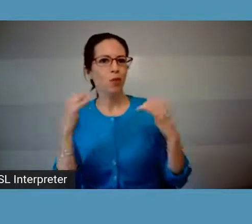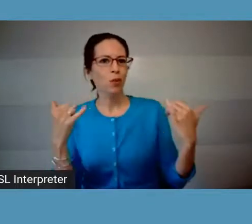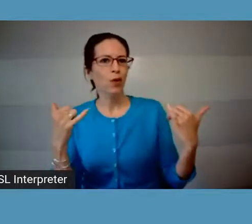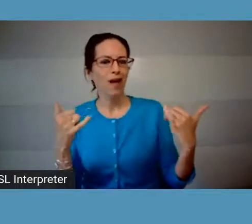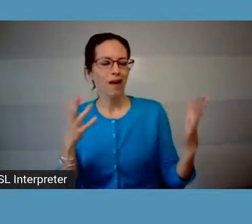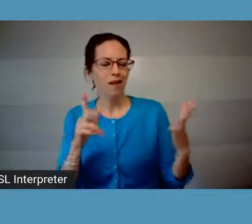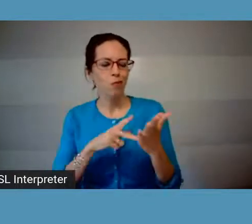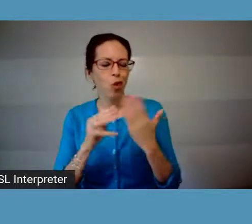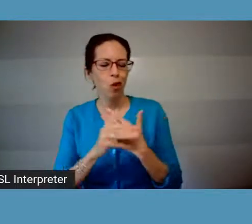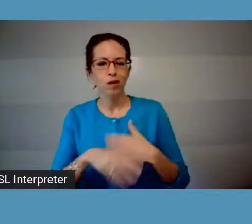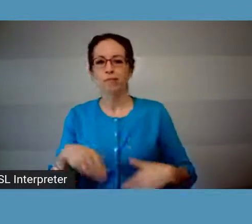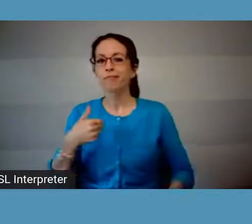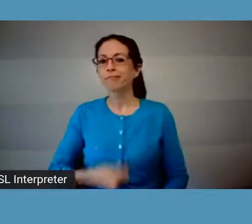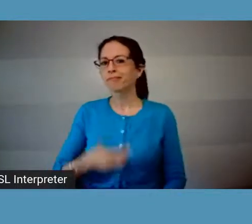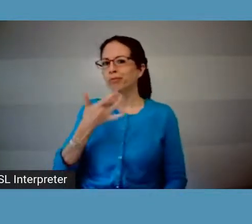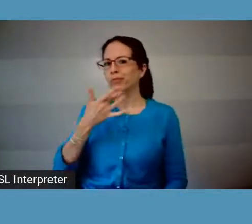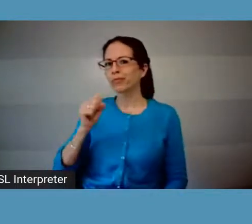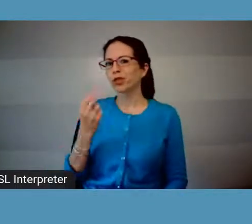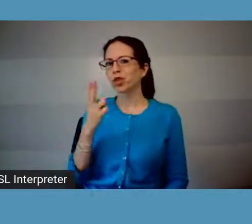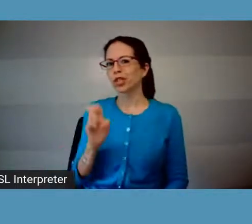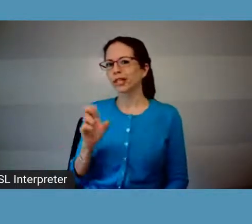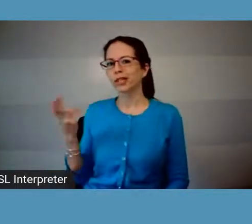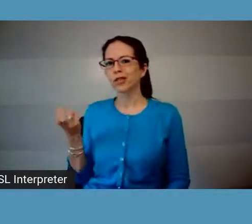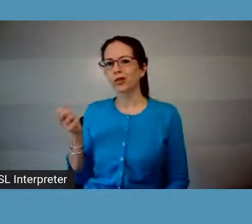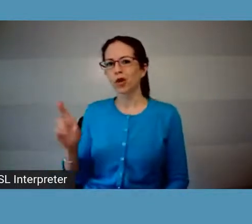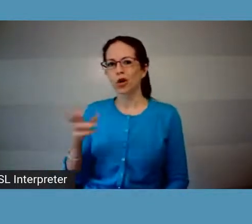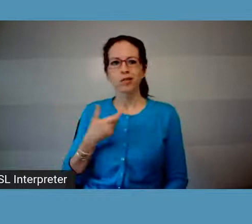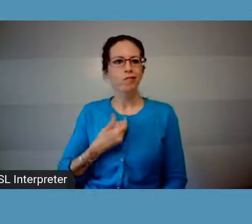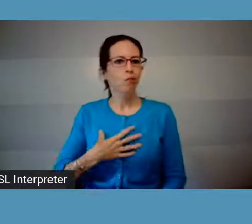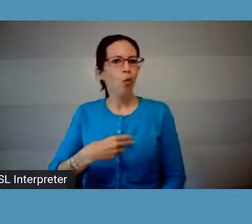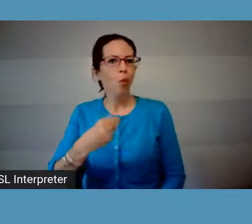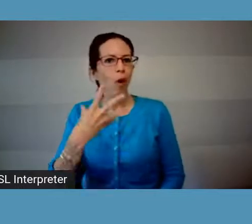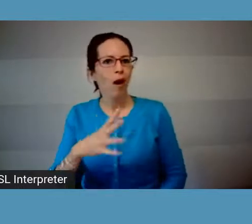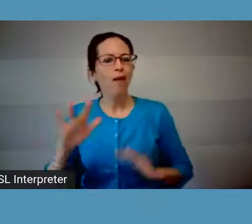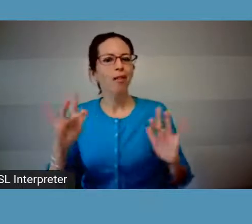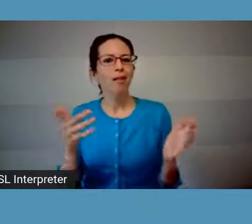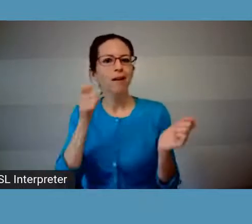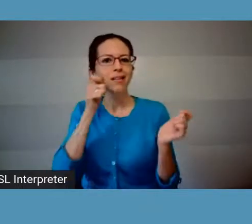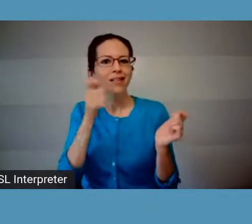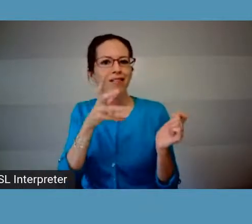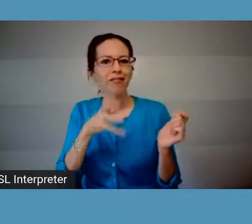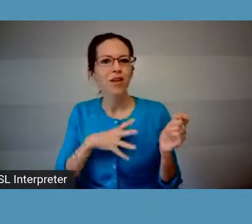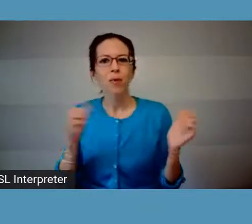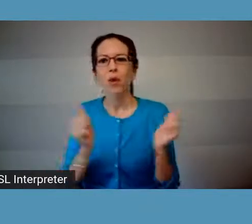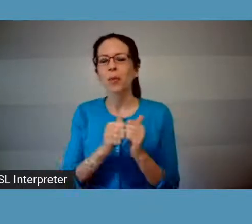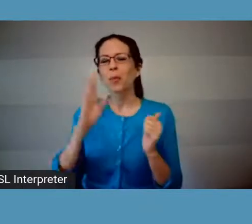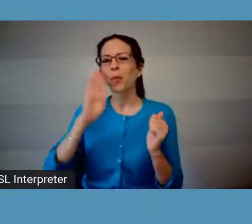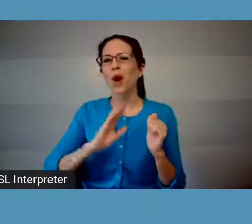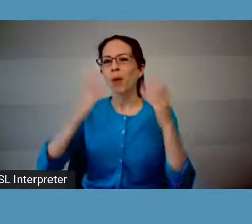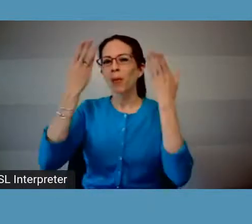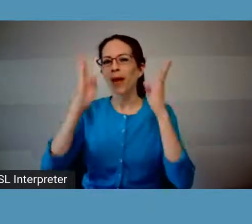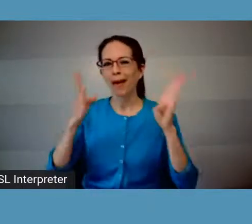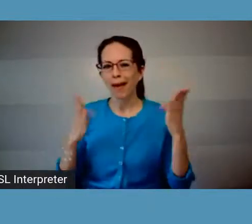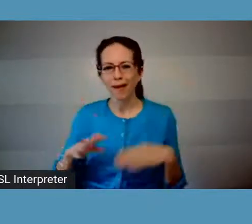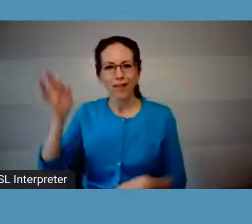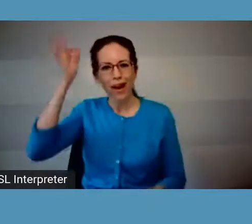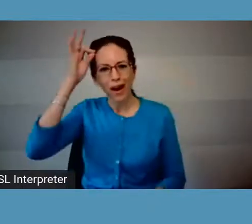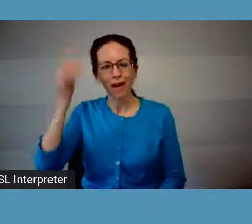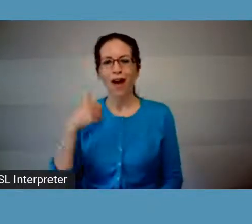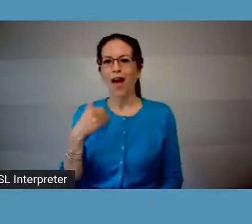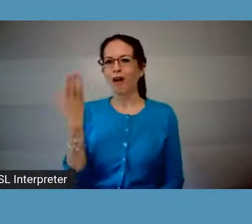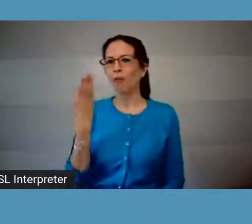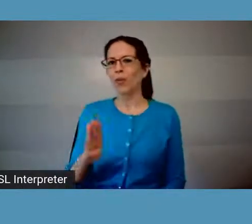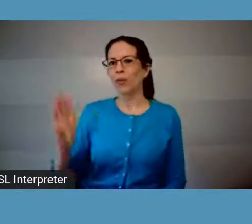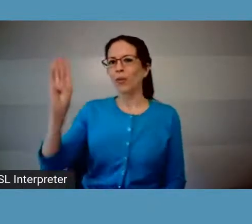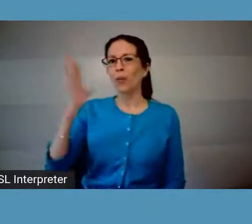are she, her. I am a white, fair-skinned female with brown wavy hair wearing a blue and white